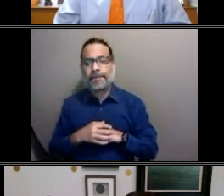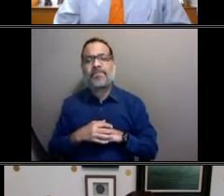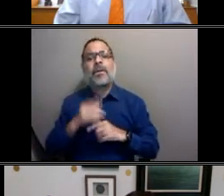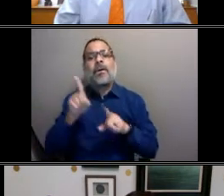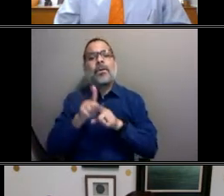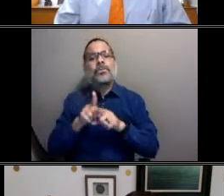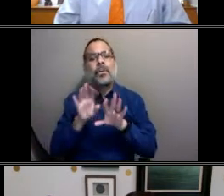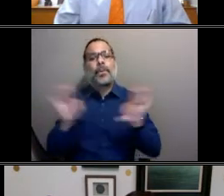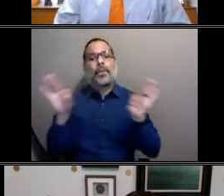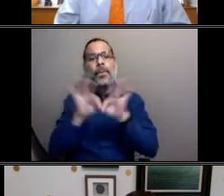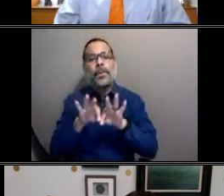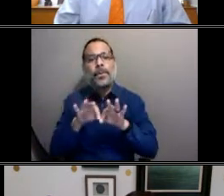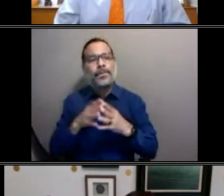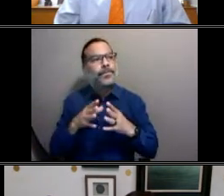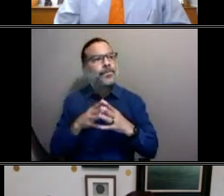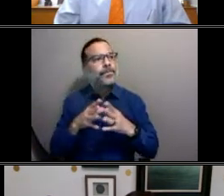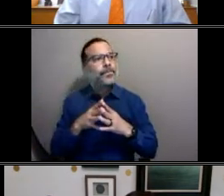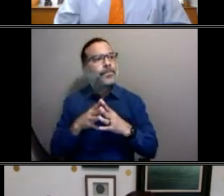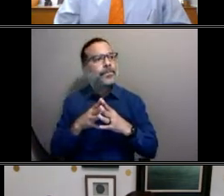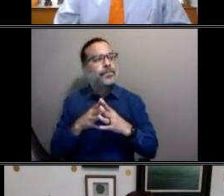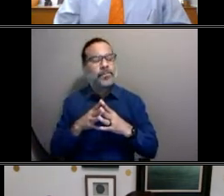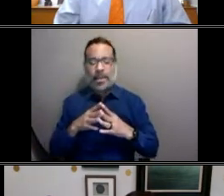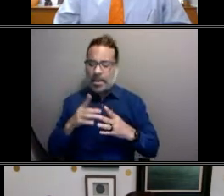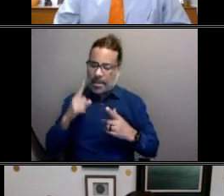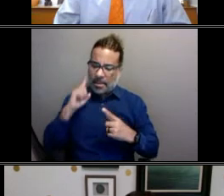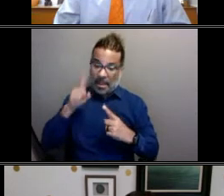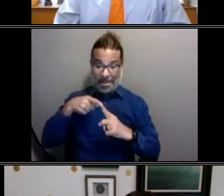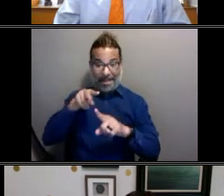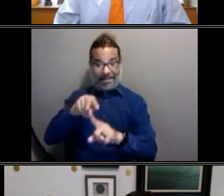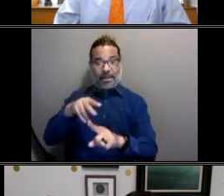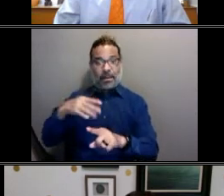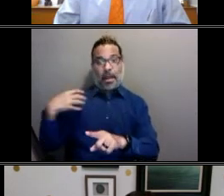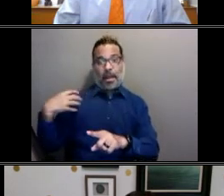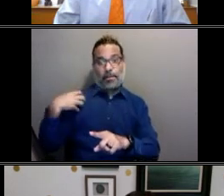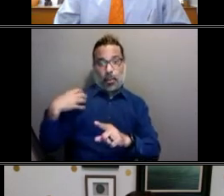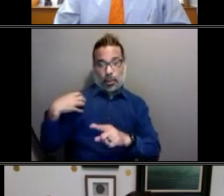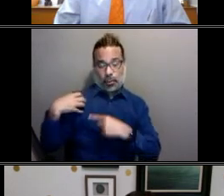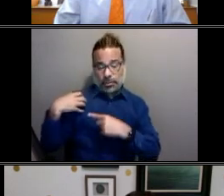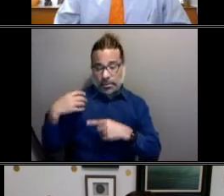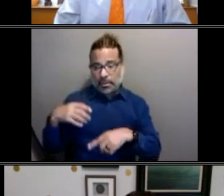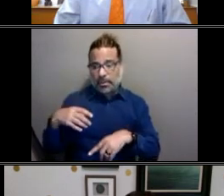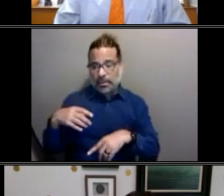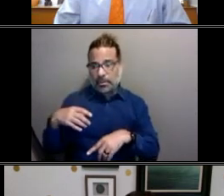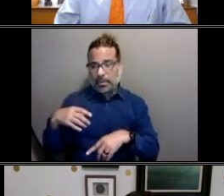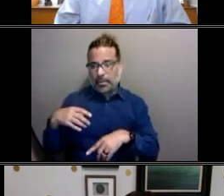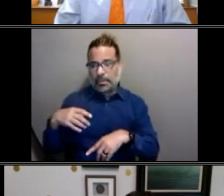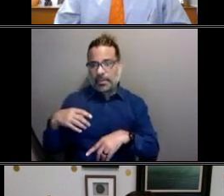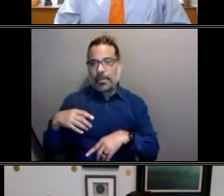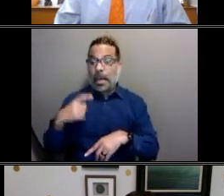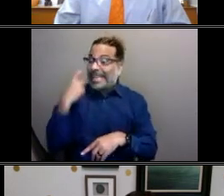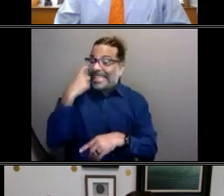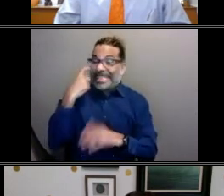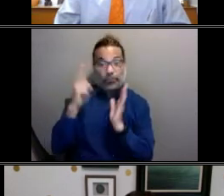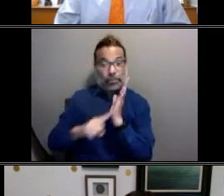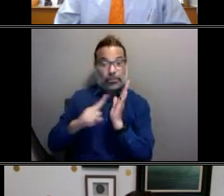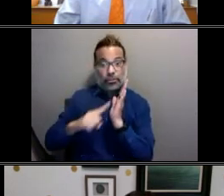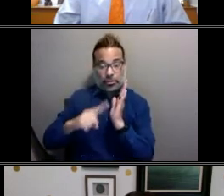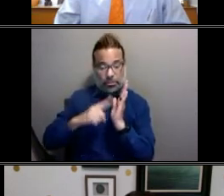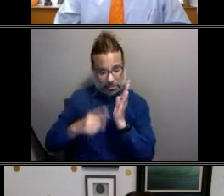think happening with employers specifically, because if you look at recent research,